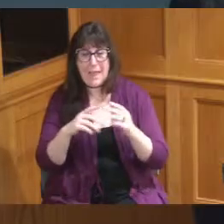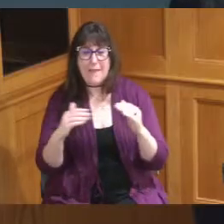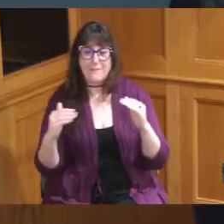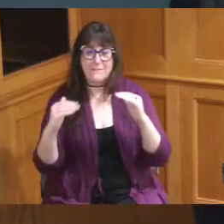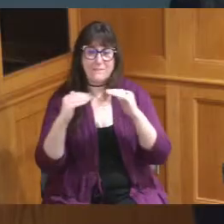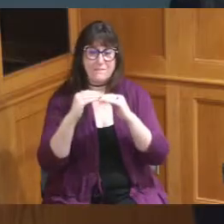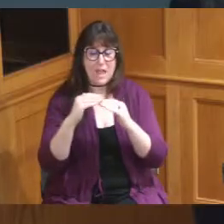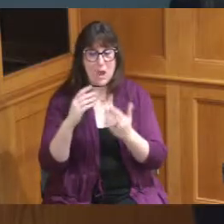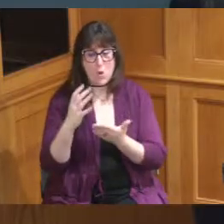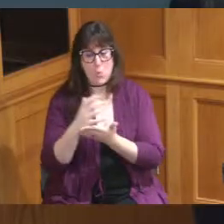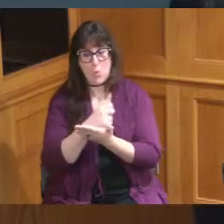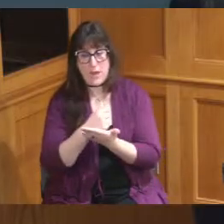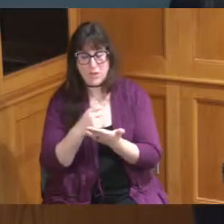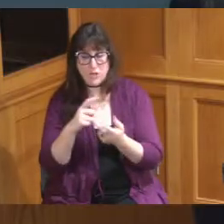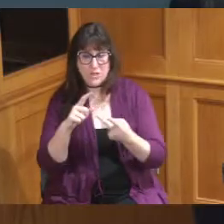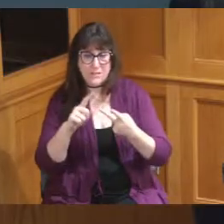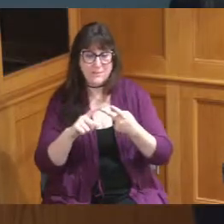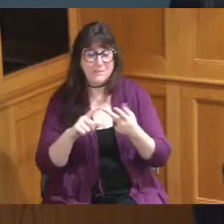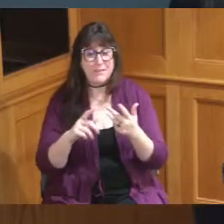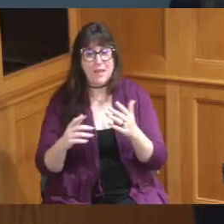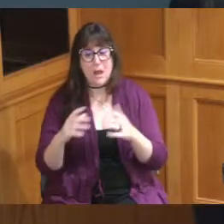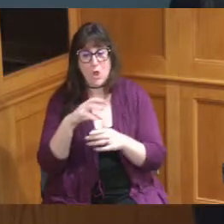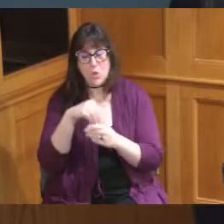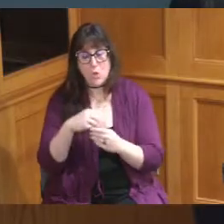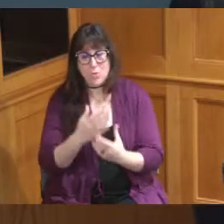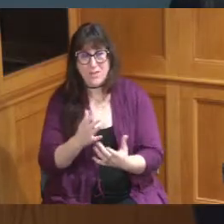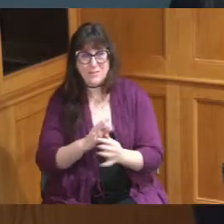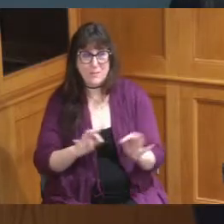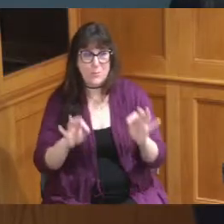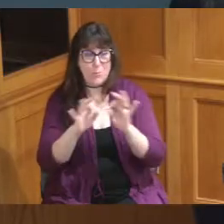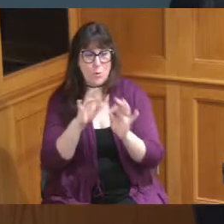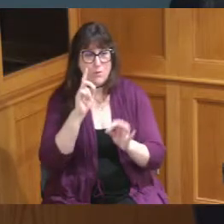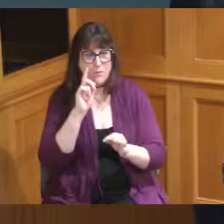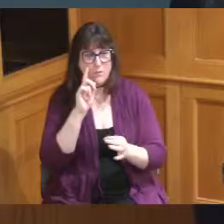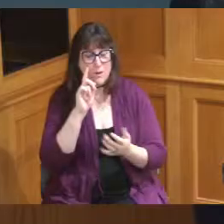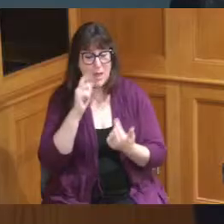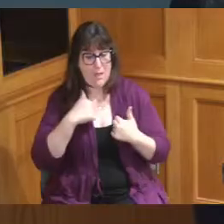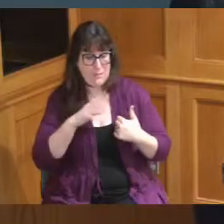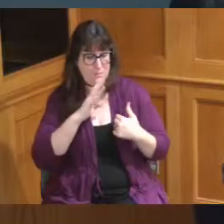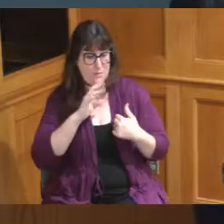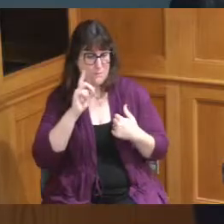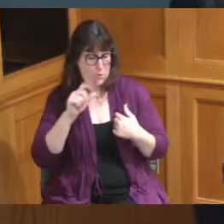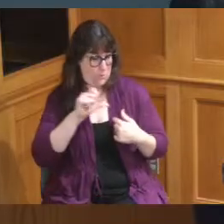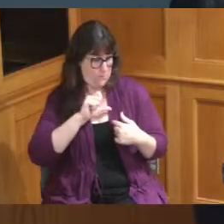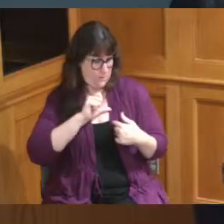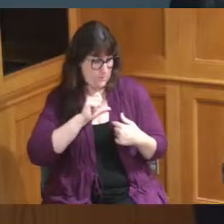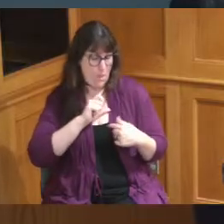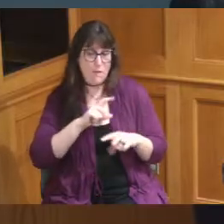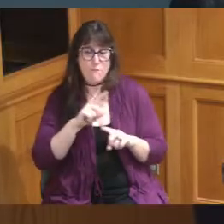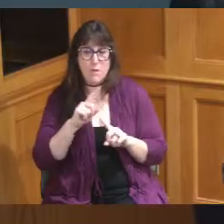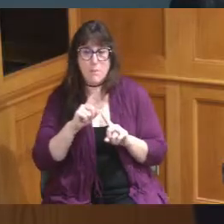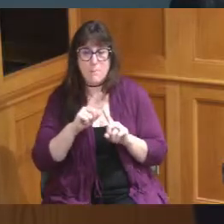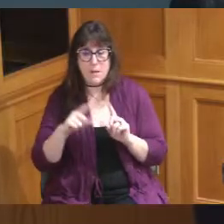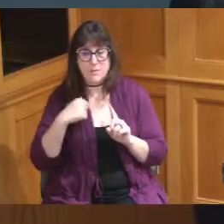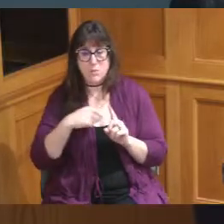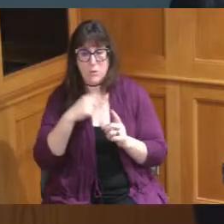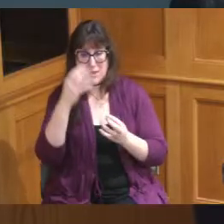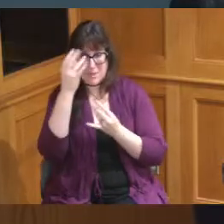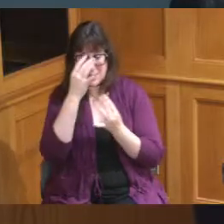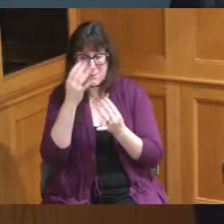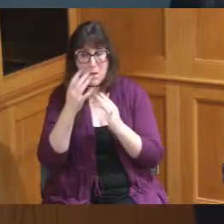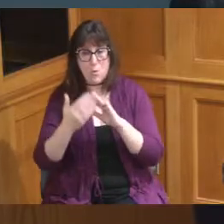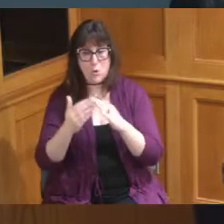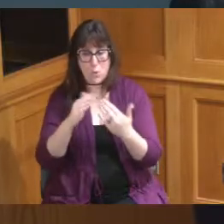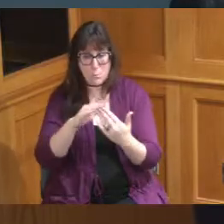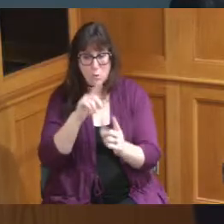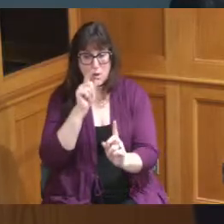and prevailing wage. It will include things that are important. I'll speak for myself, to myself, as we think about a community asset,